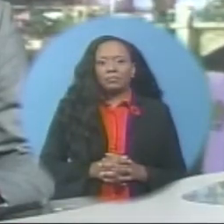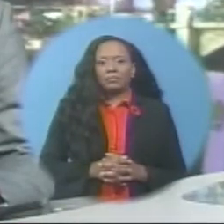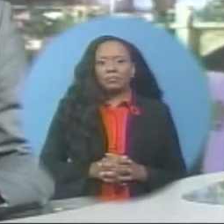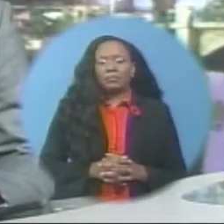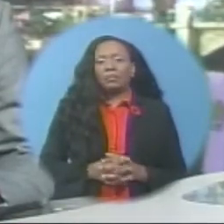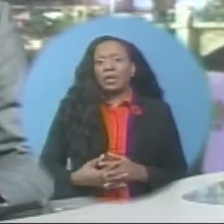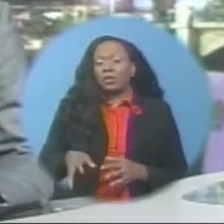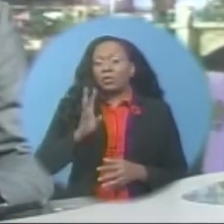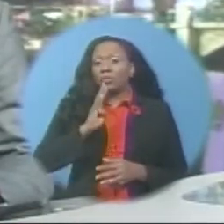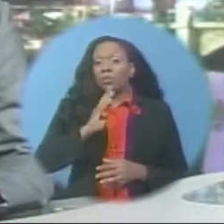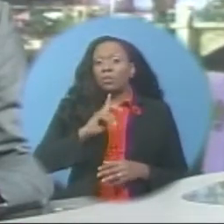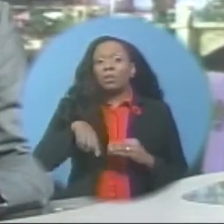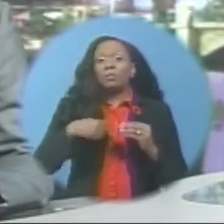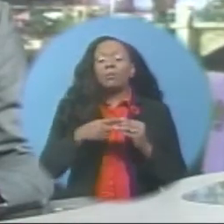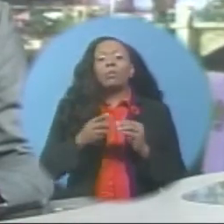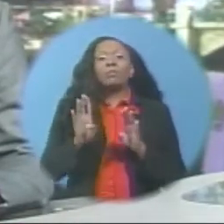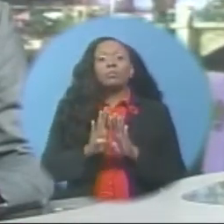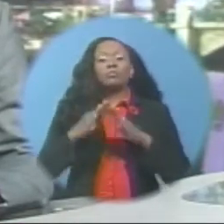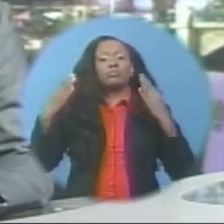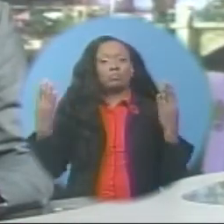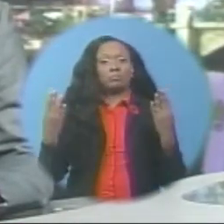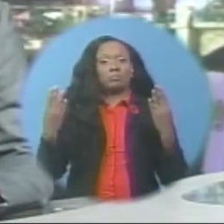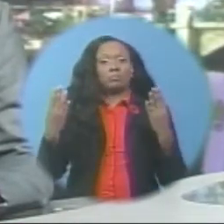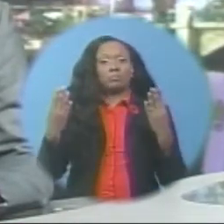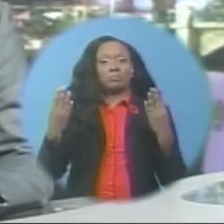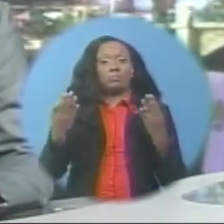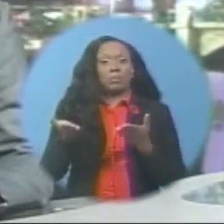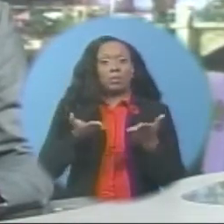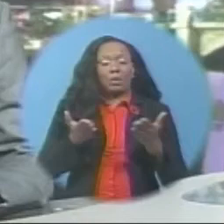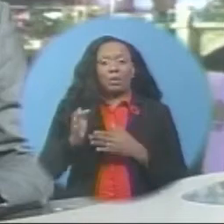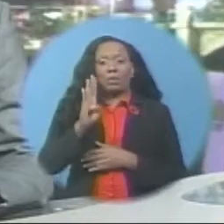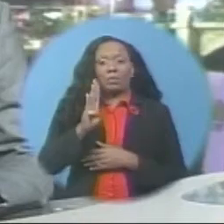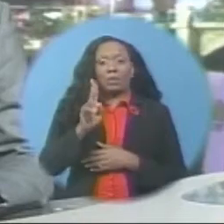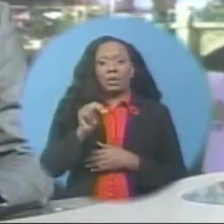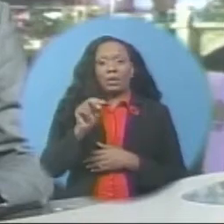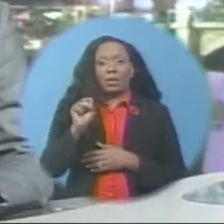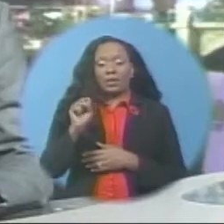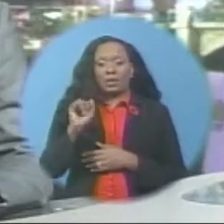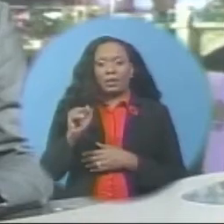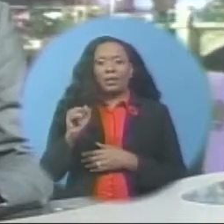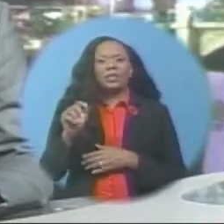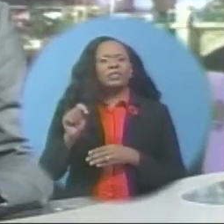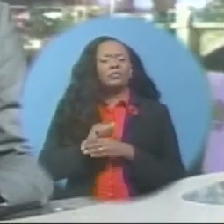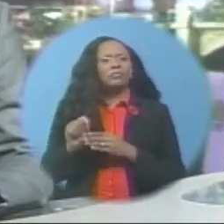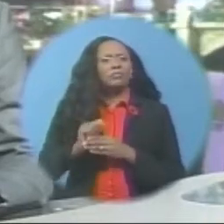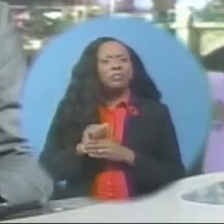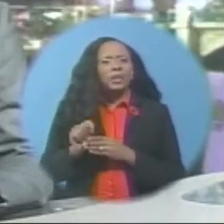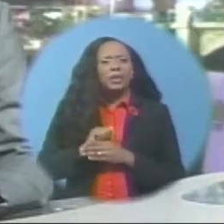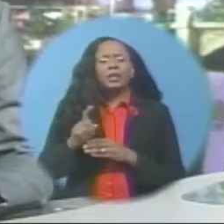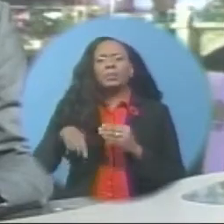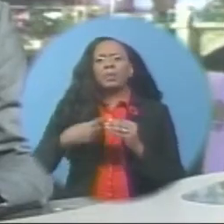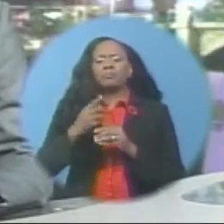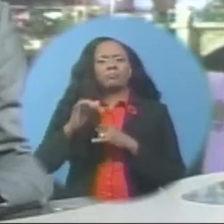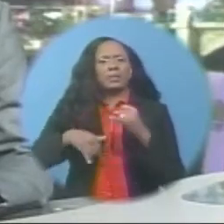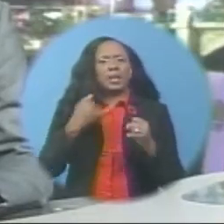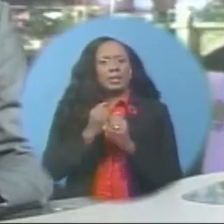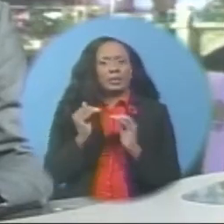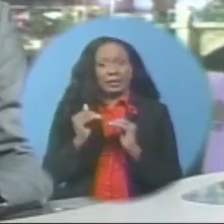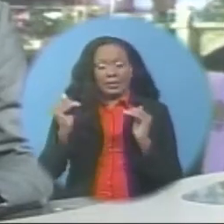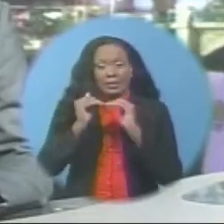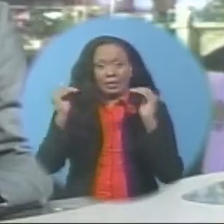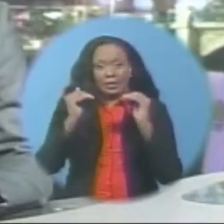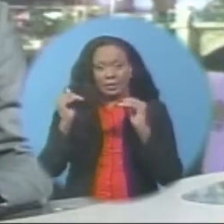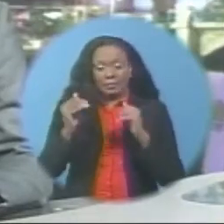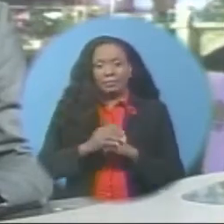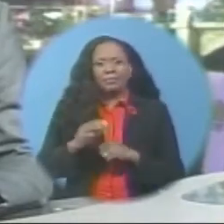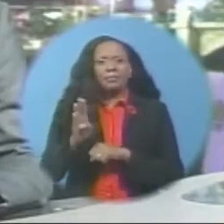Speaking on the sidelines of the opening ceremony of the BNSI's Regional Training on International Standards at the Radisson Aquatica, Minister Innes